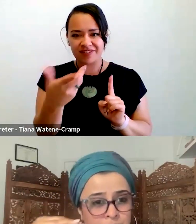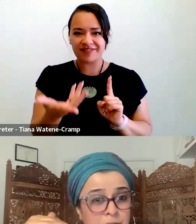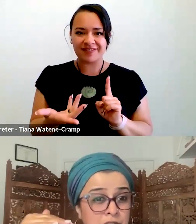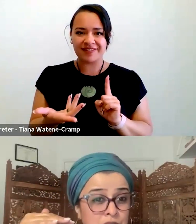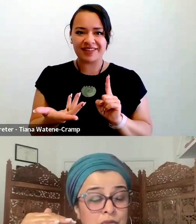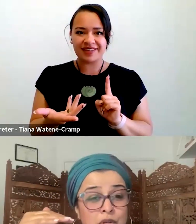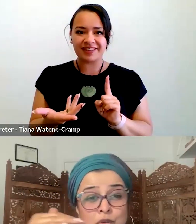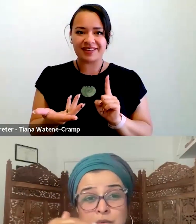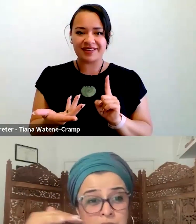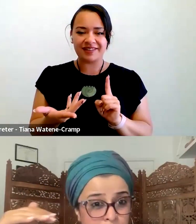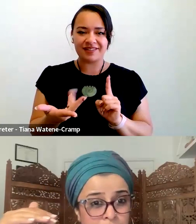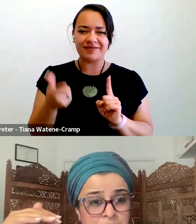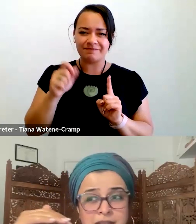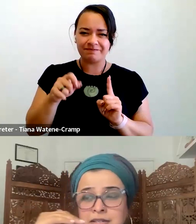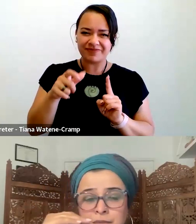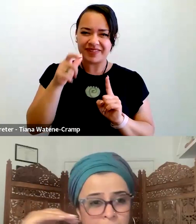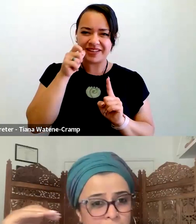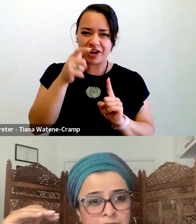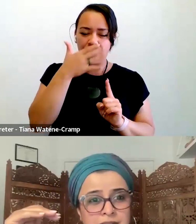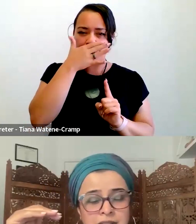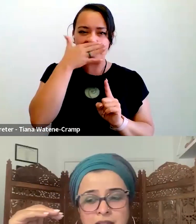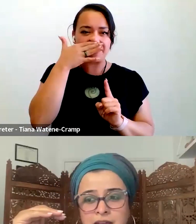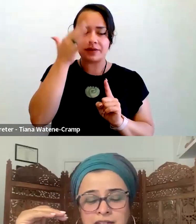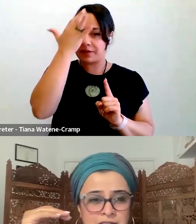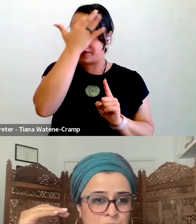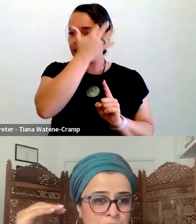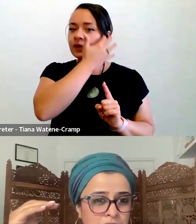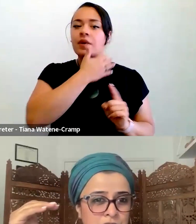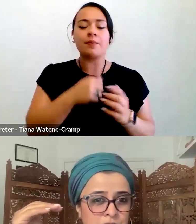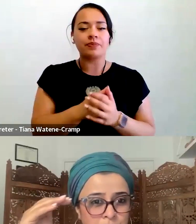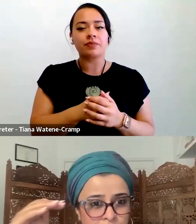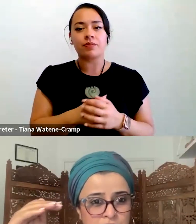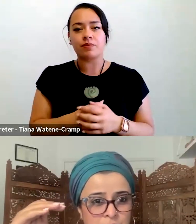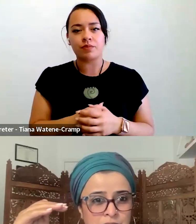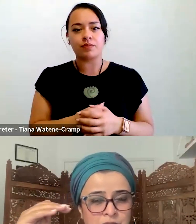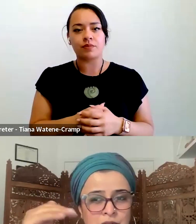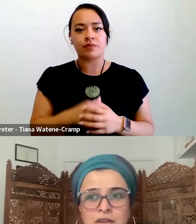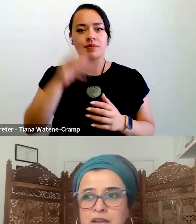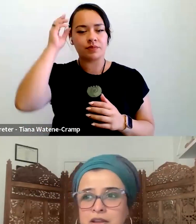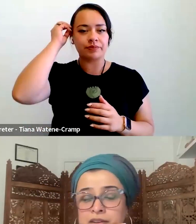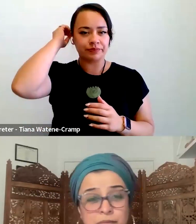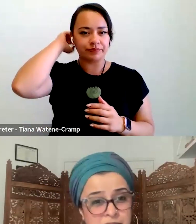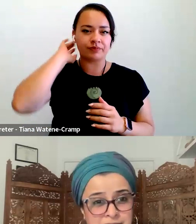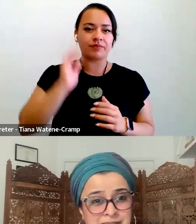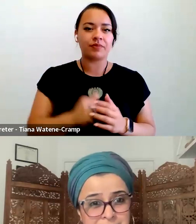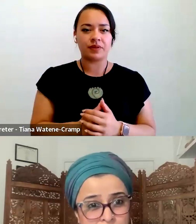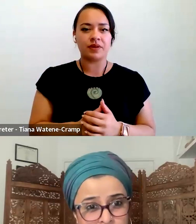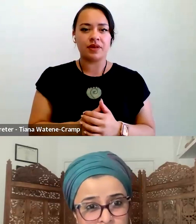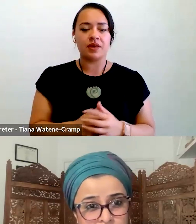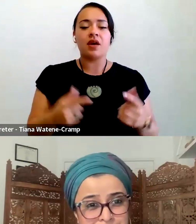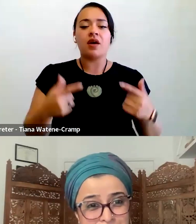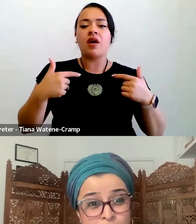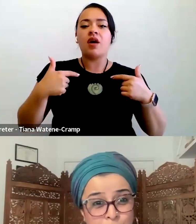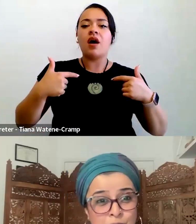greater proximity to, in resemblance and in background and in experience to leadership. So, and I'm saying this as a